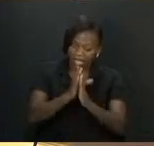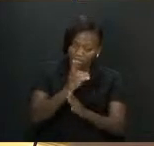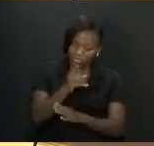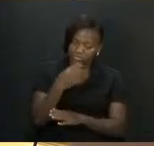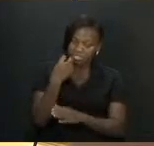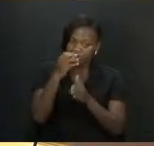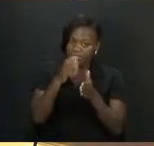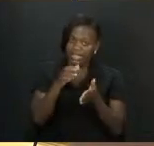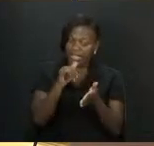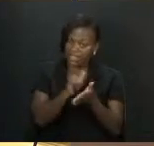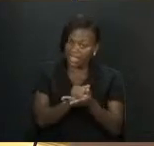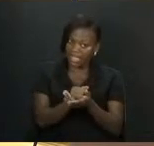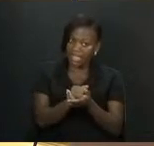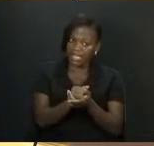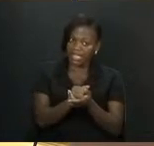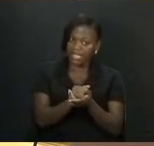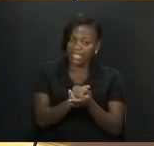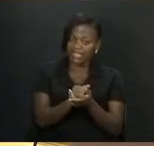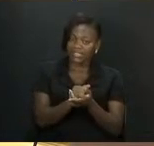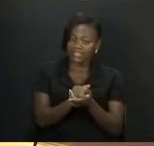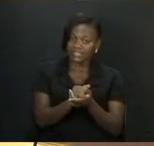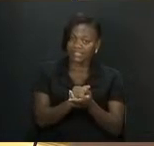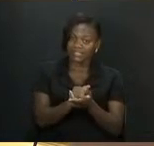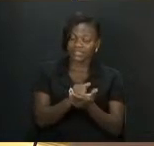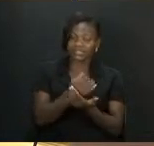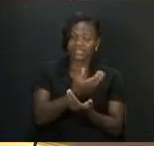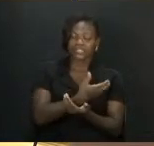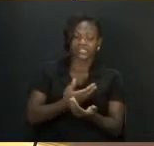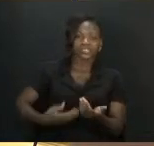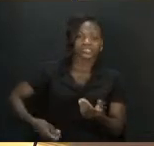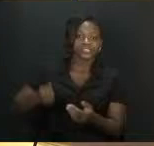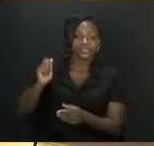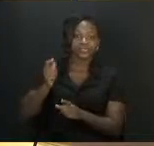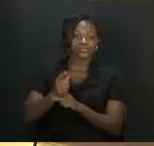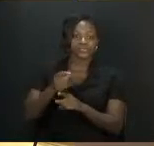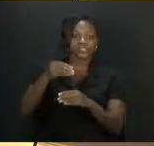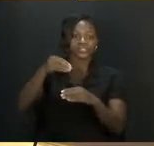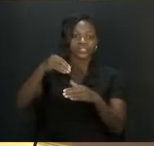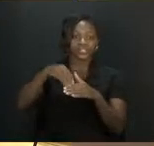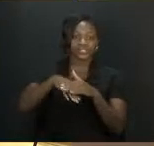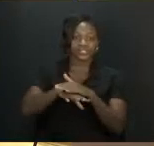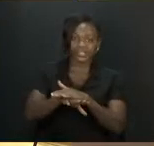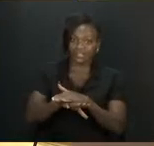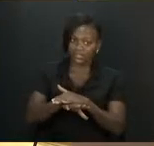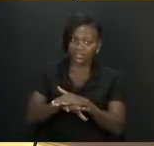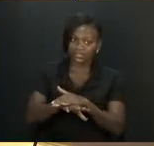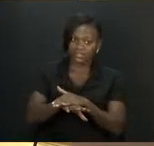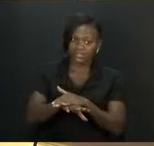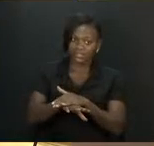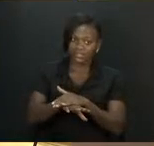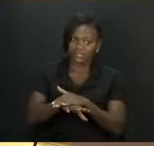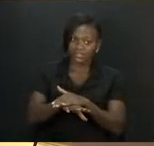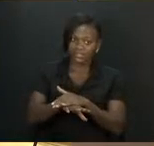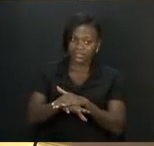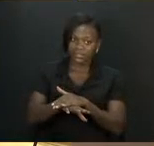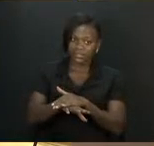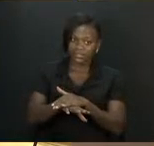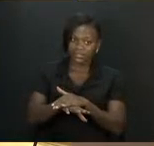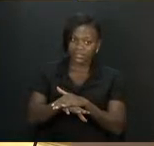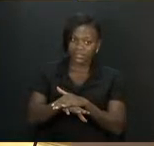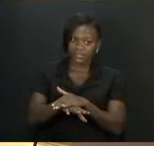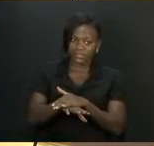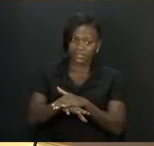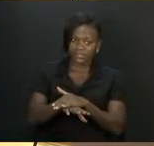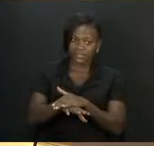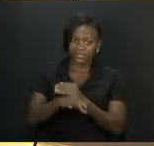to hold him. The Chief Whip just entered, and he should not muddy the waters, because I know he's preparing to